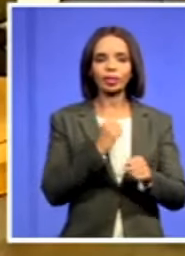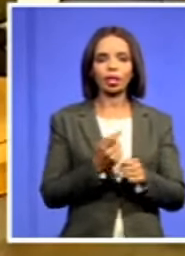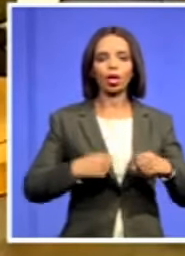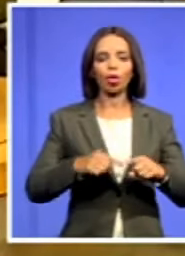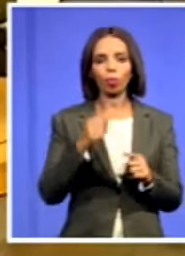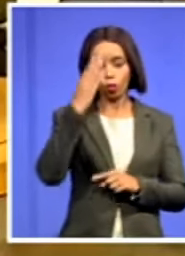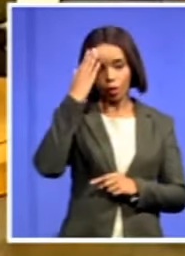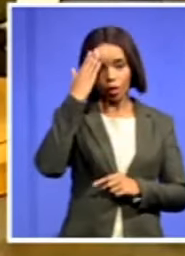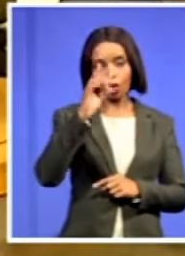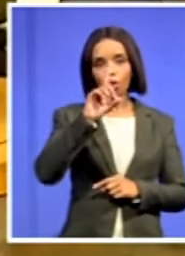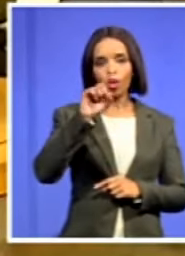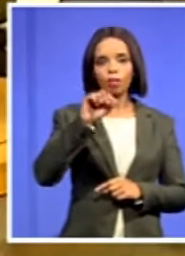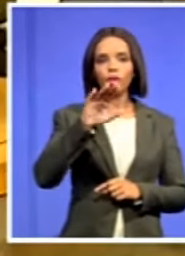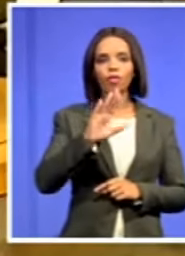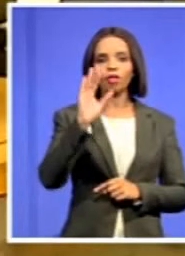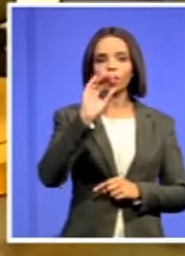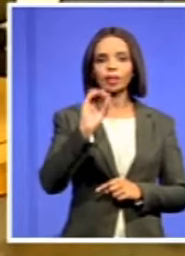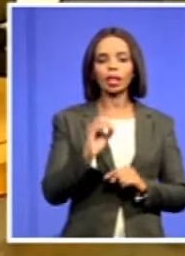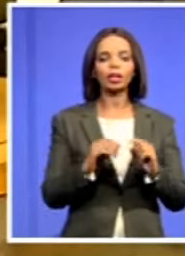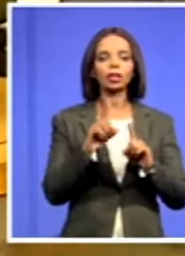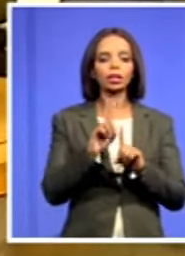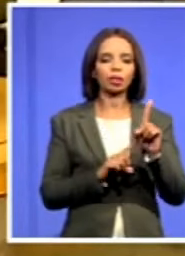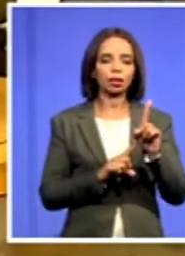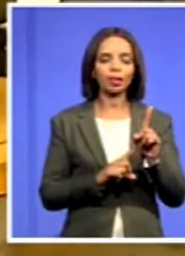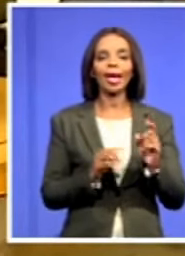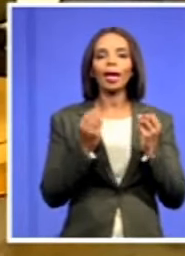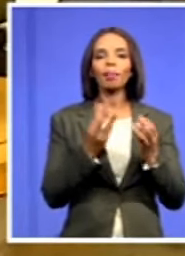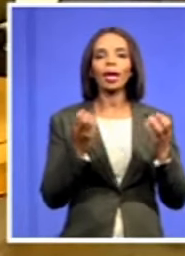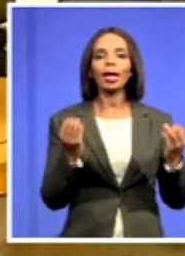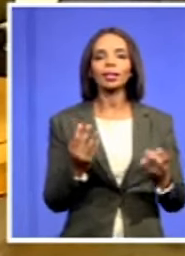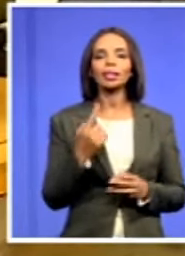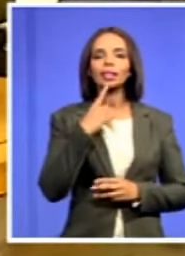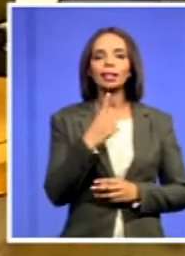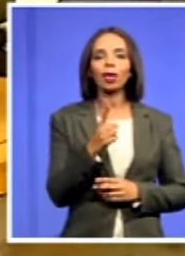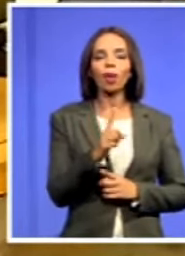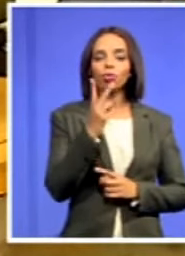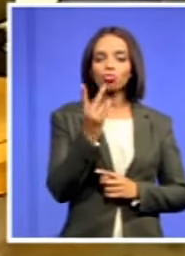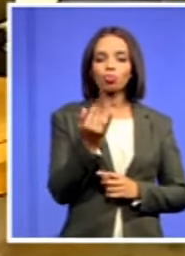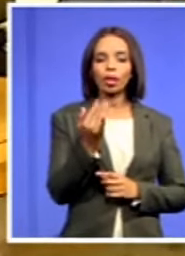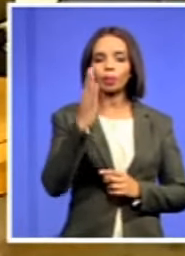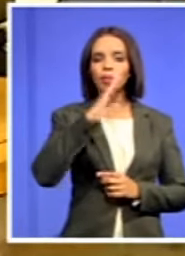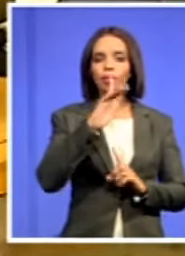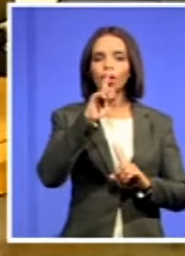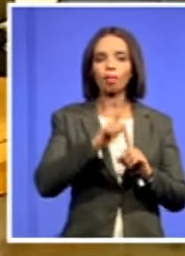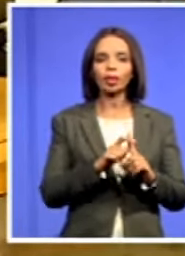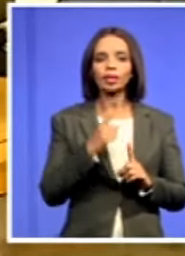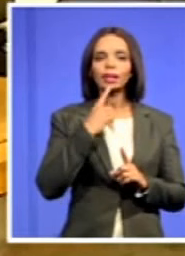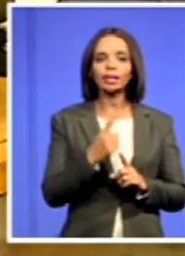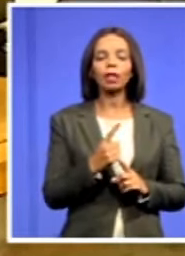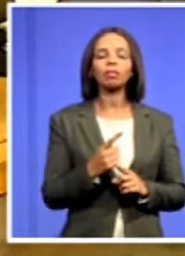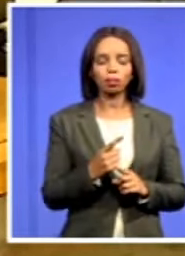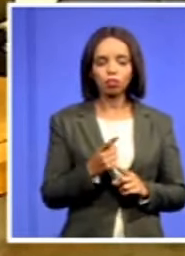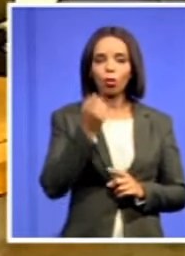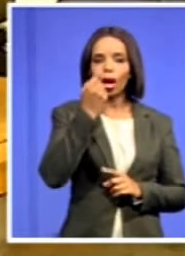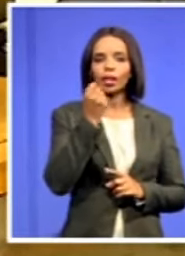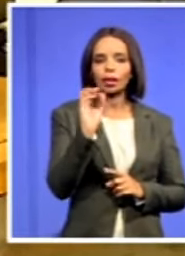many saying it appears there is no one willing to say we understand something went wrong, we are going to fix it. Some of these